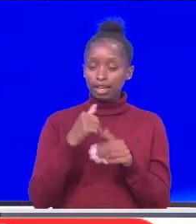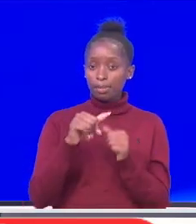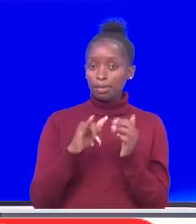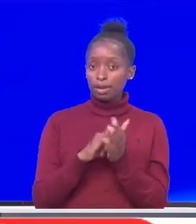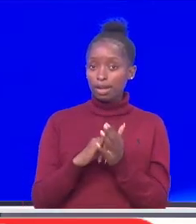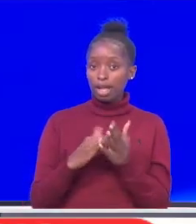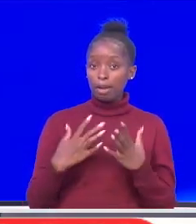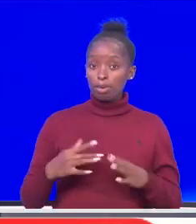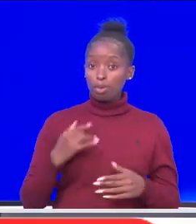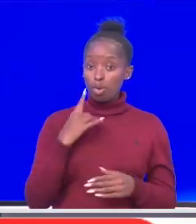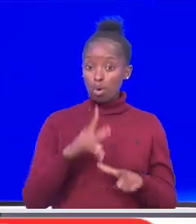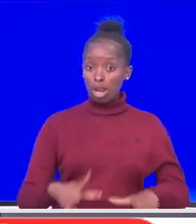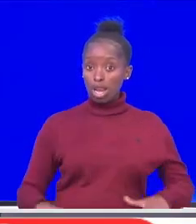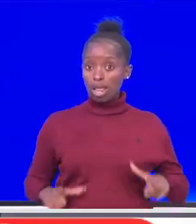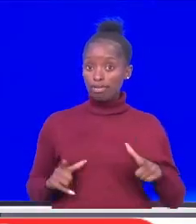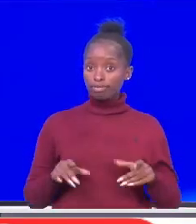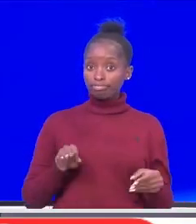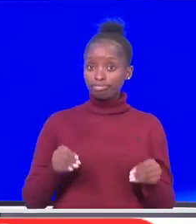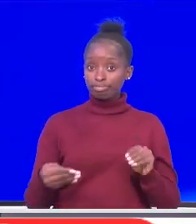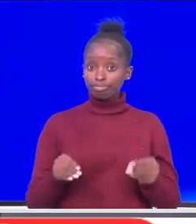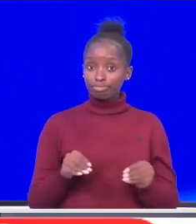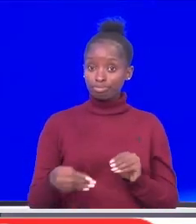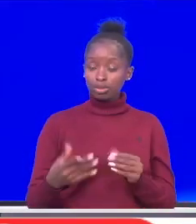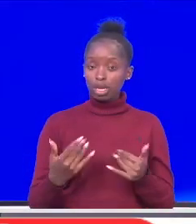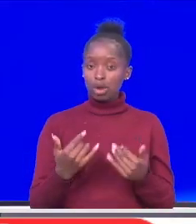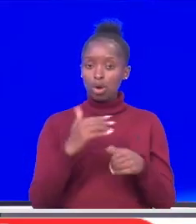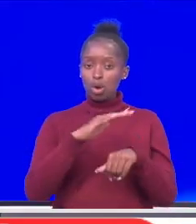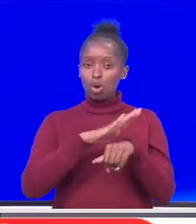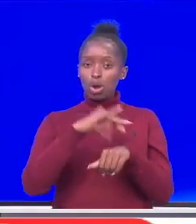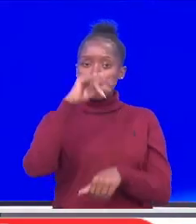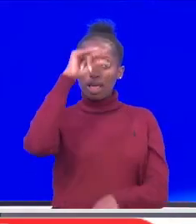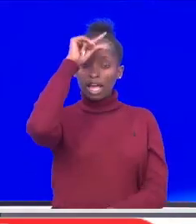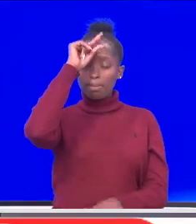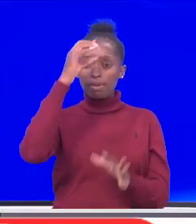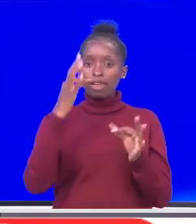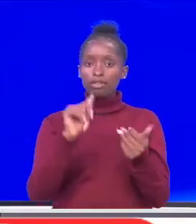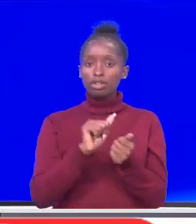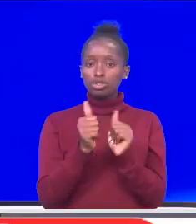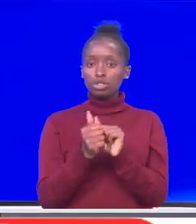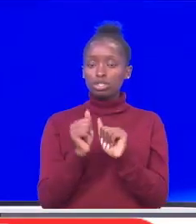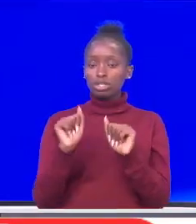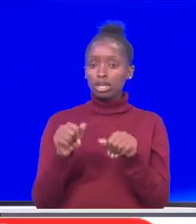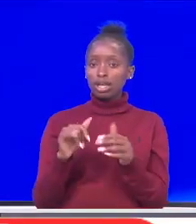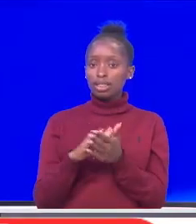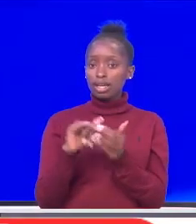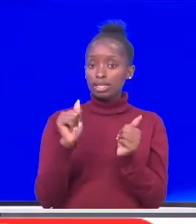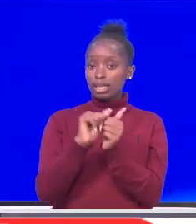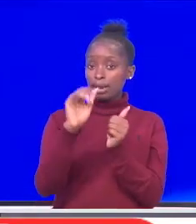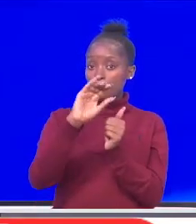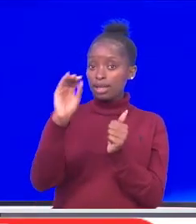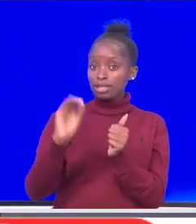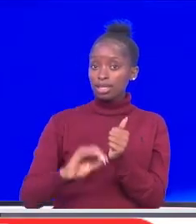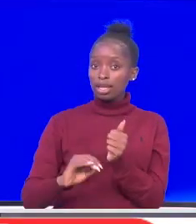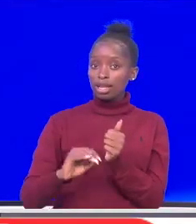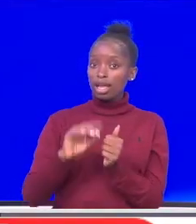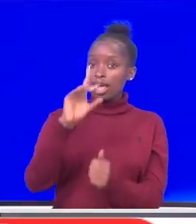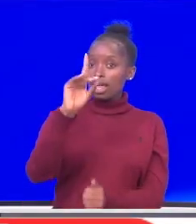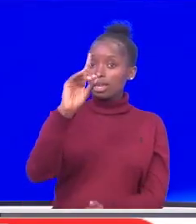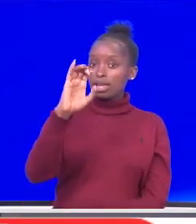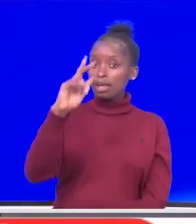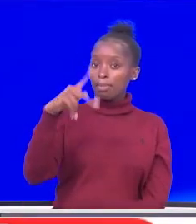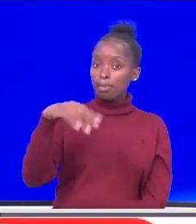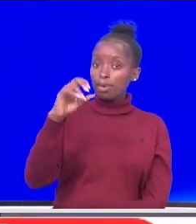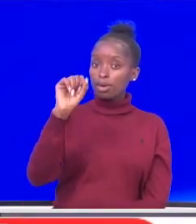Persons living with disability are now calling on the government to amend the current 10% deposit to 3